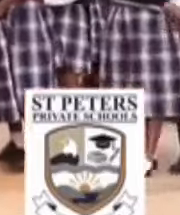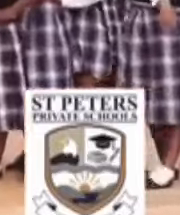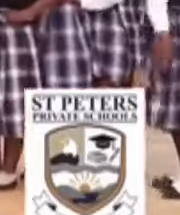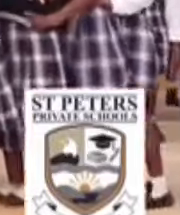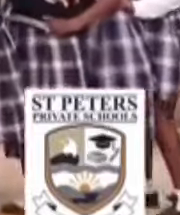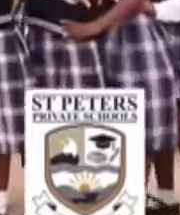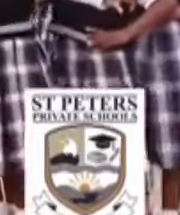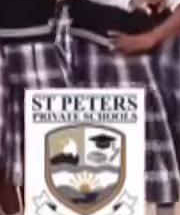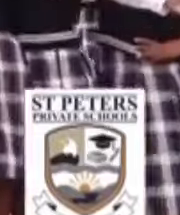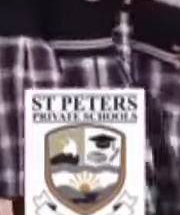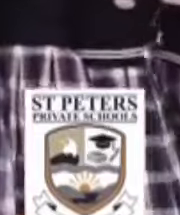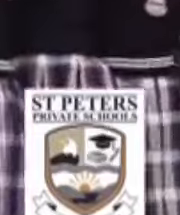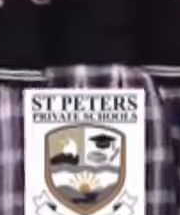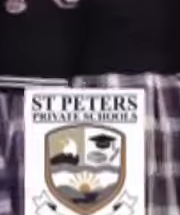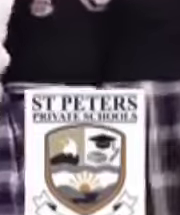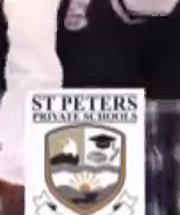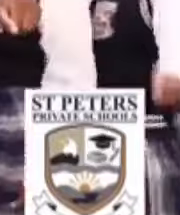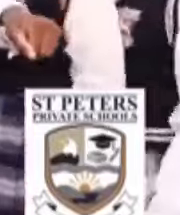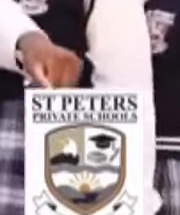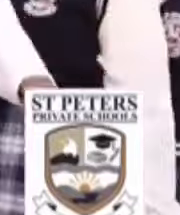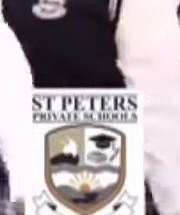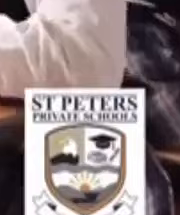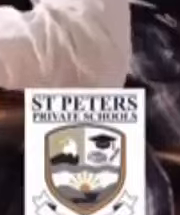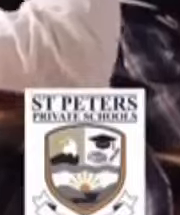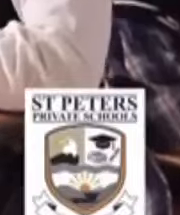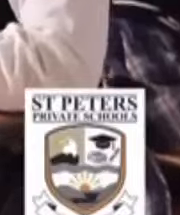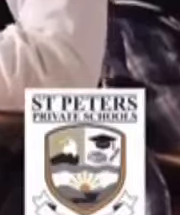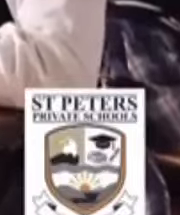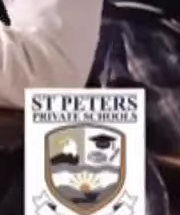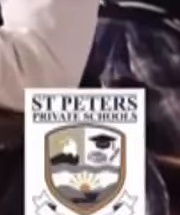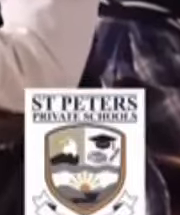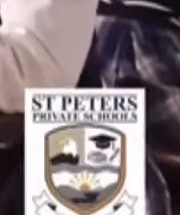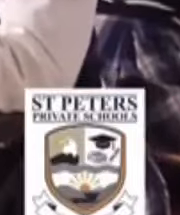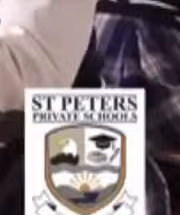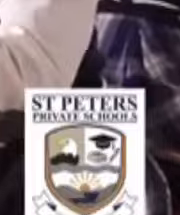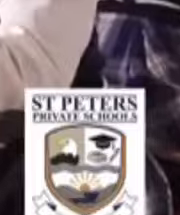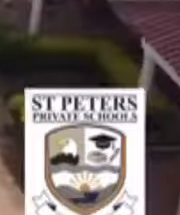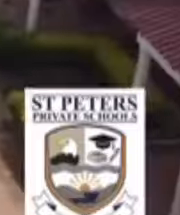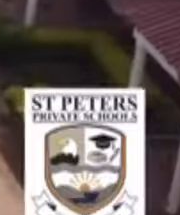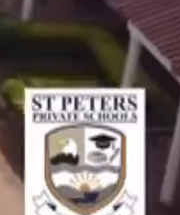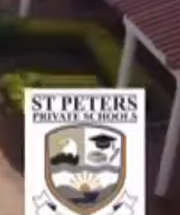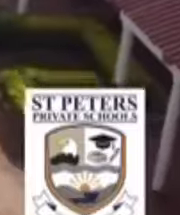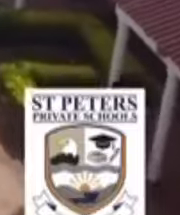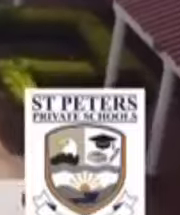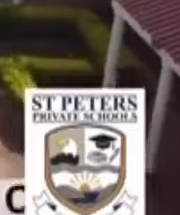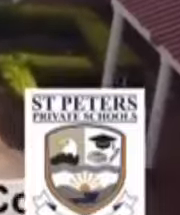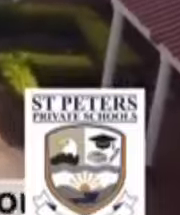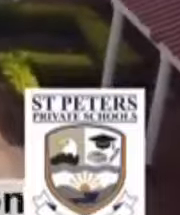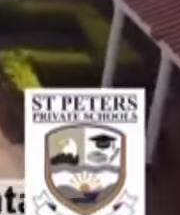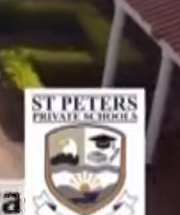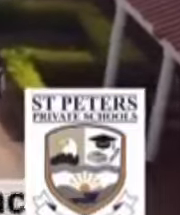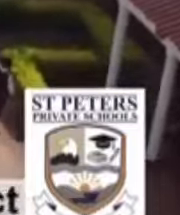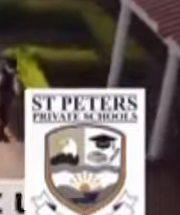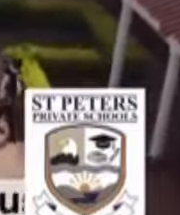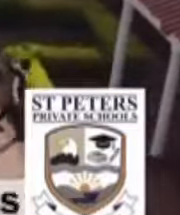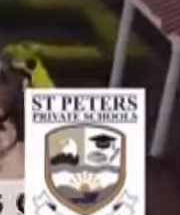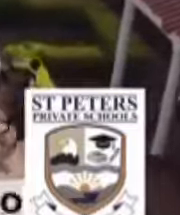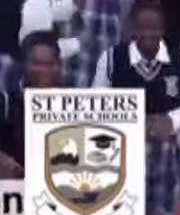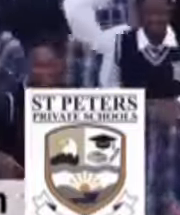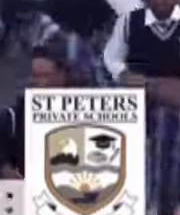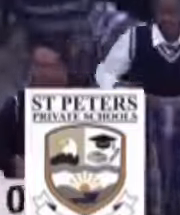also celebrate our diversity and our culture. We also prepare our students for the next stage of their